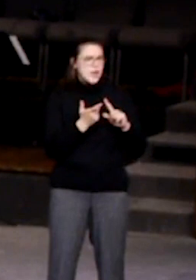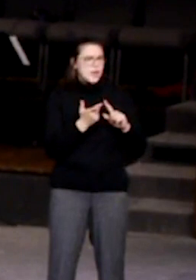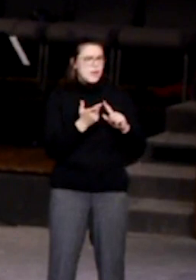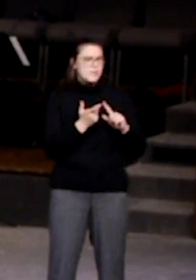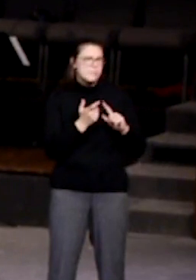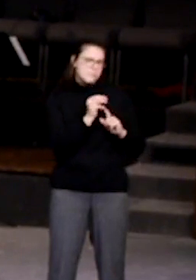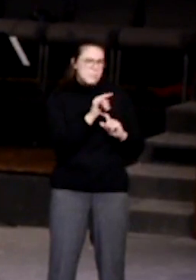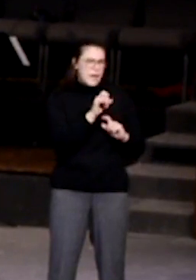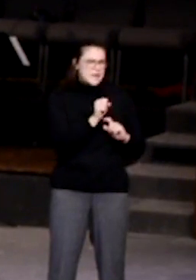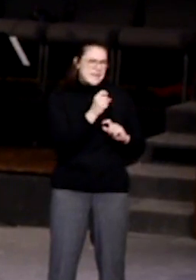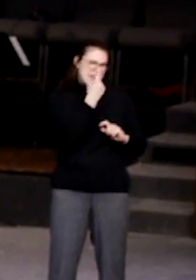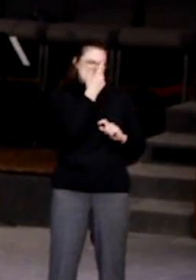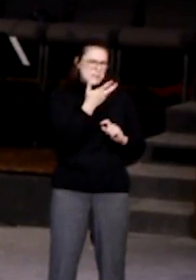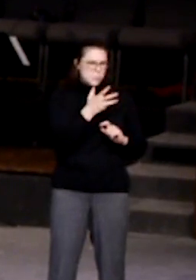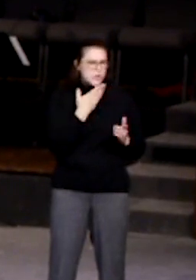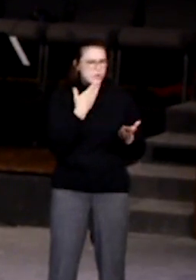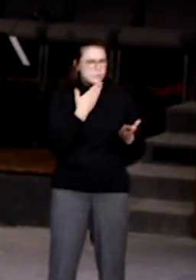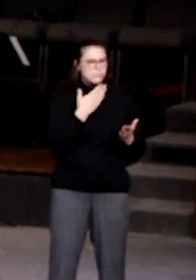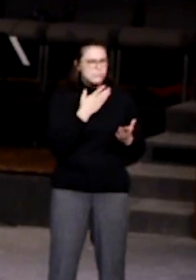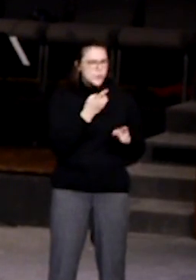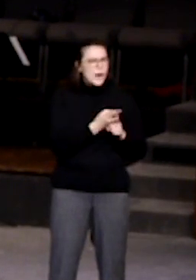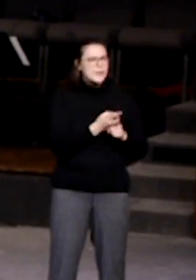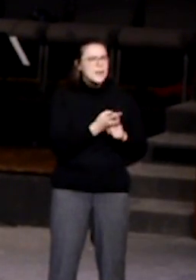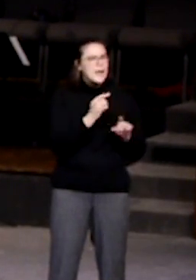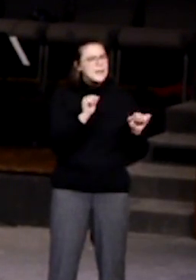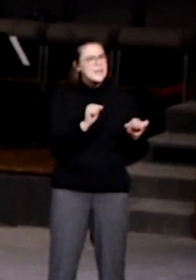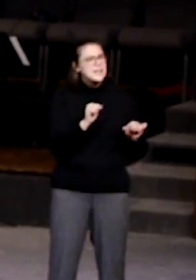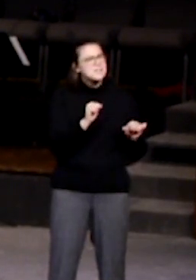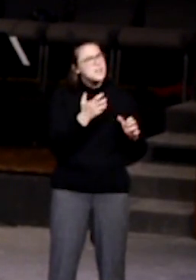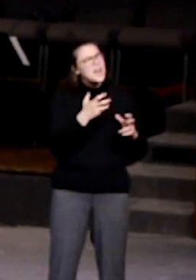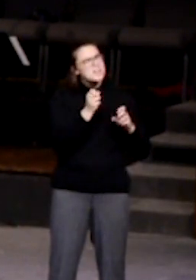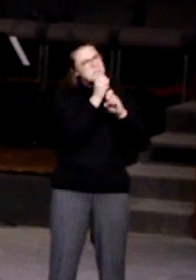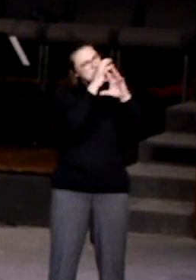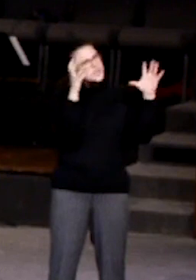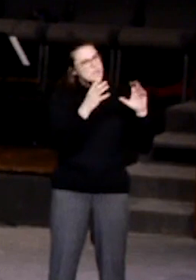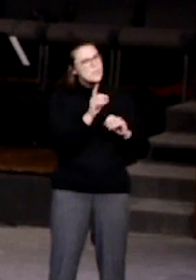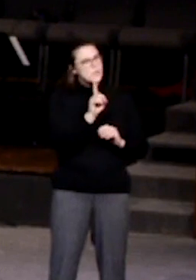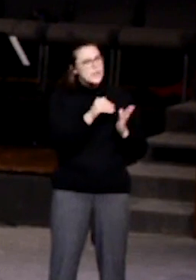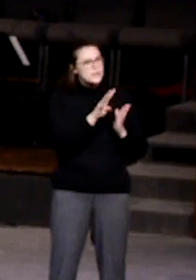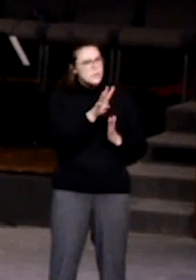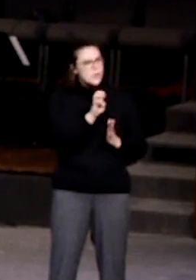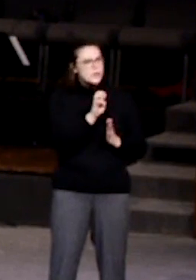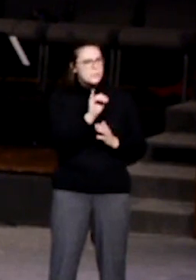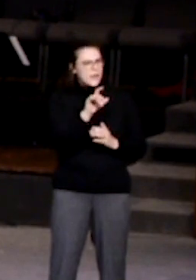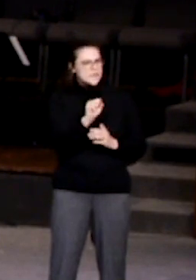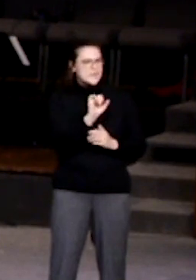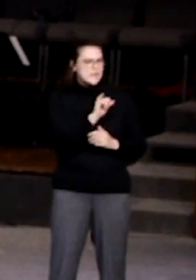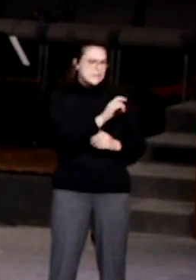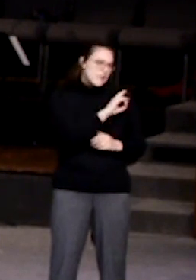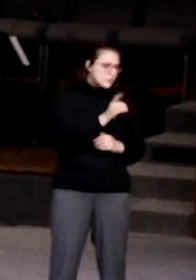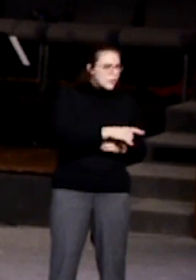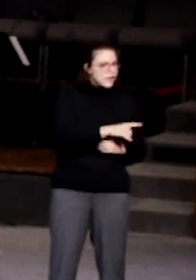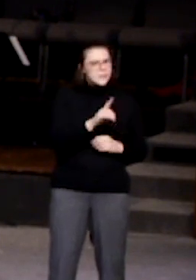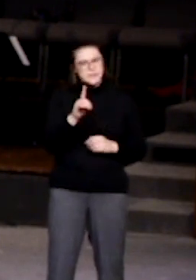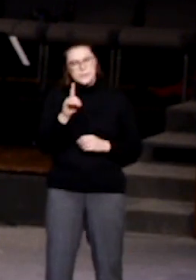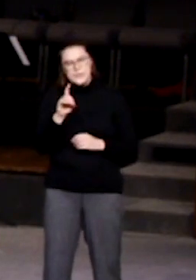I think it's pretty correct, I can kind of envision 1,400 miles, okay? So you've got like Detroit to Denver, then you've got North